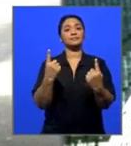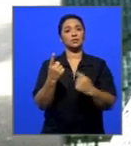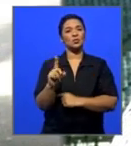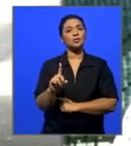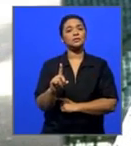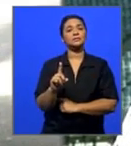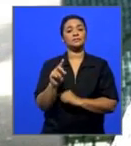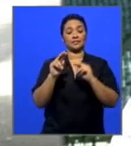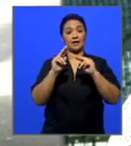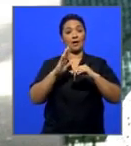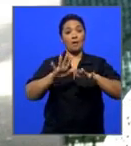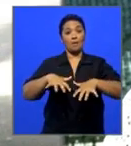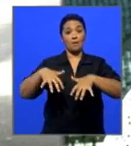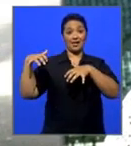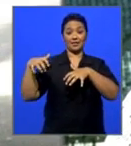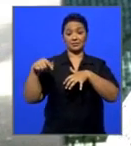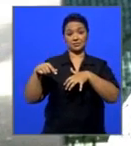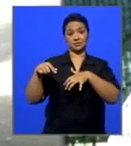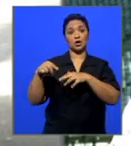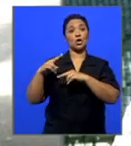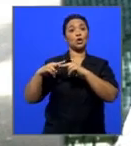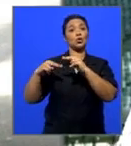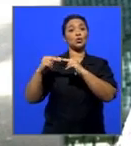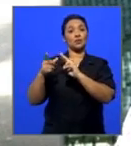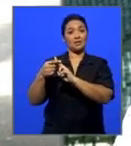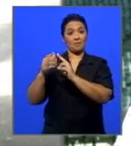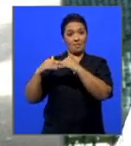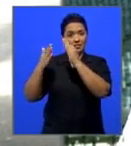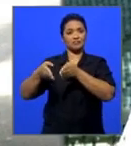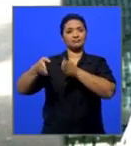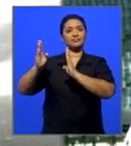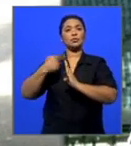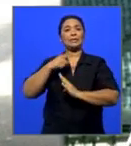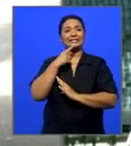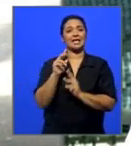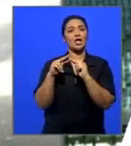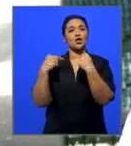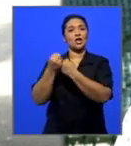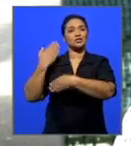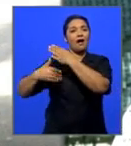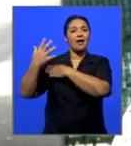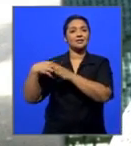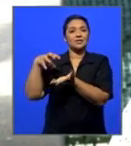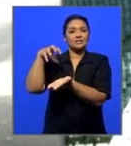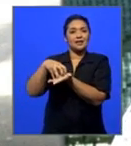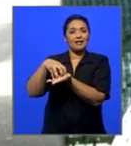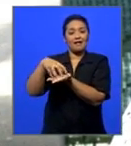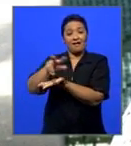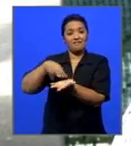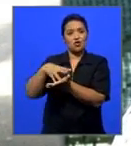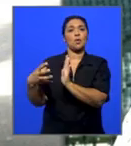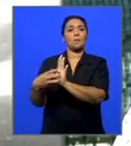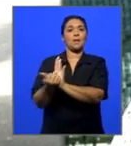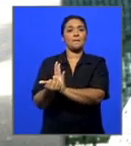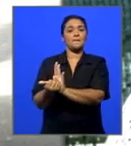National Parliament and the Union Building as national heritage sites. And if we all know in South Africa that the first elected